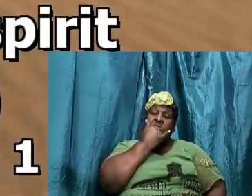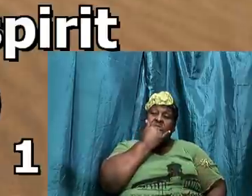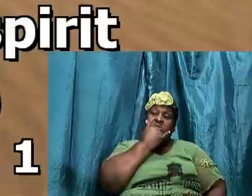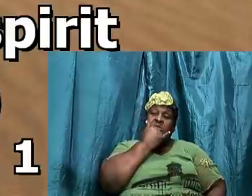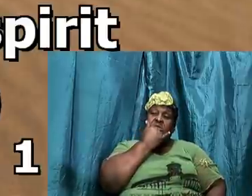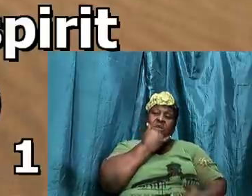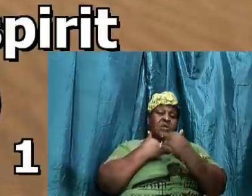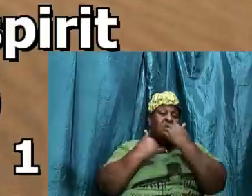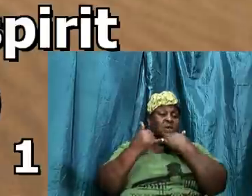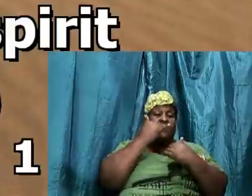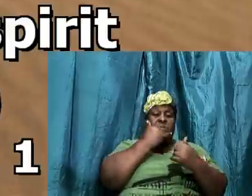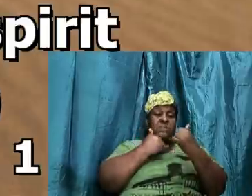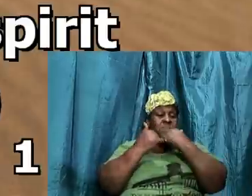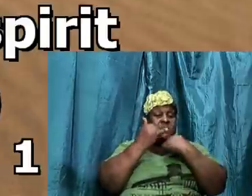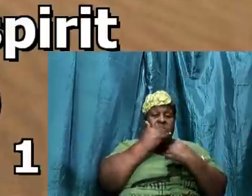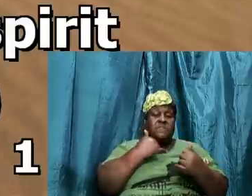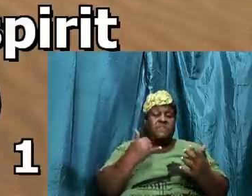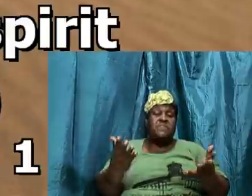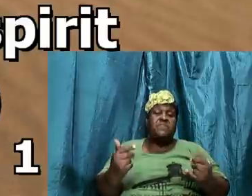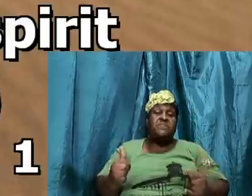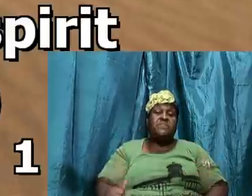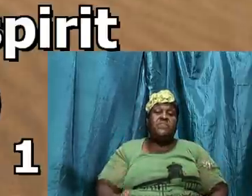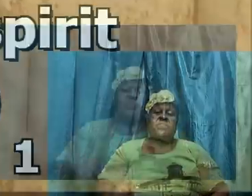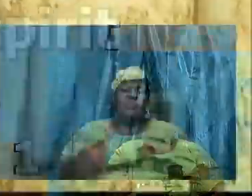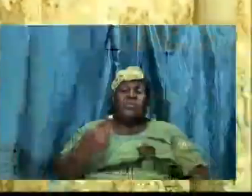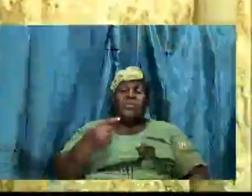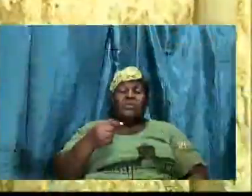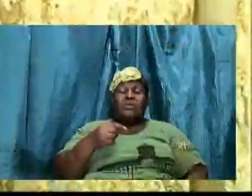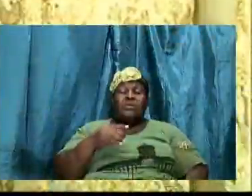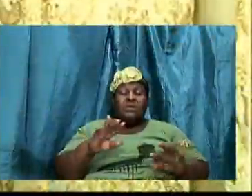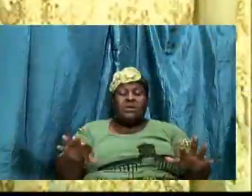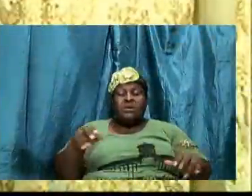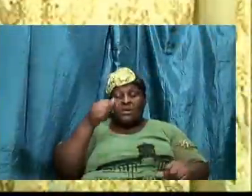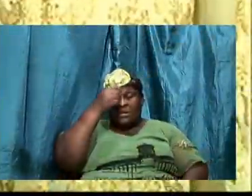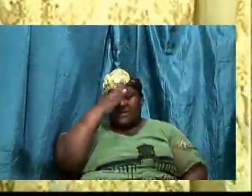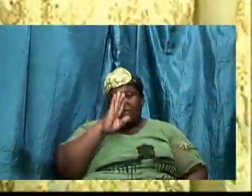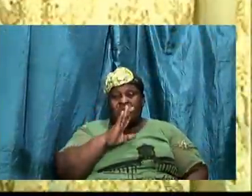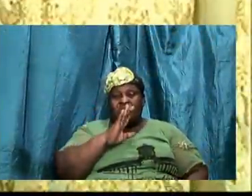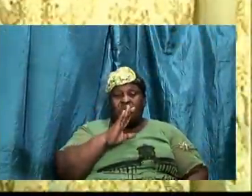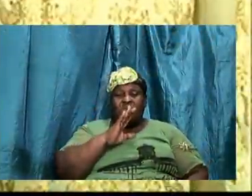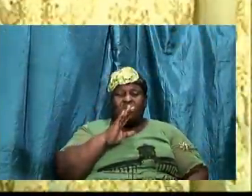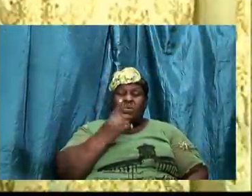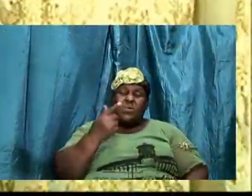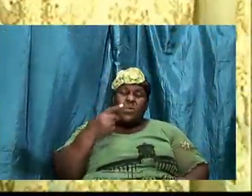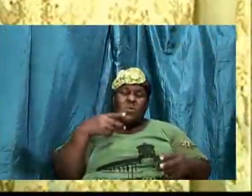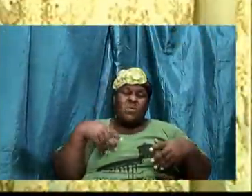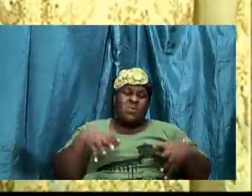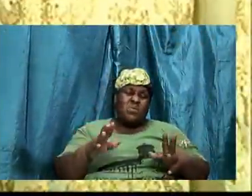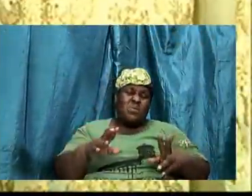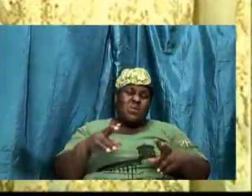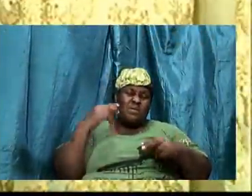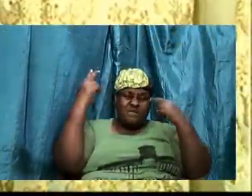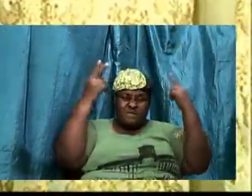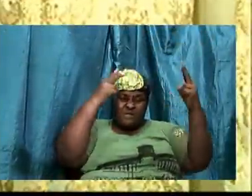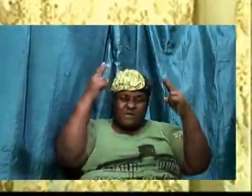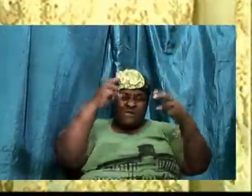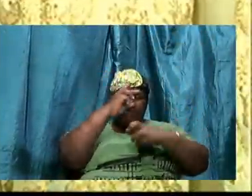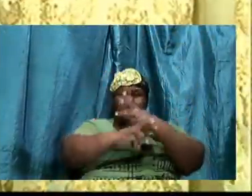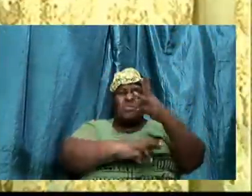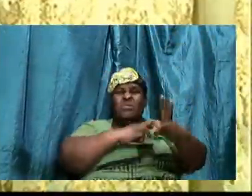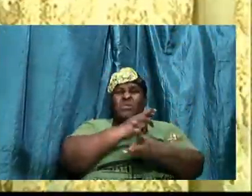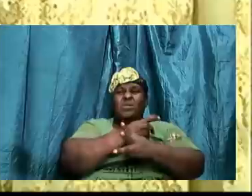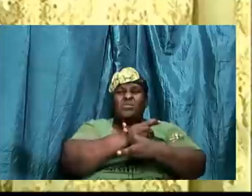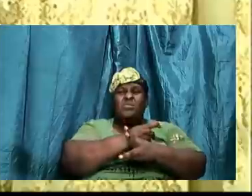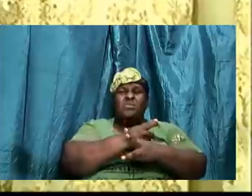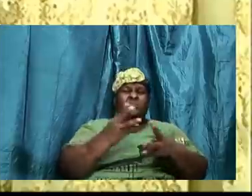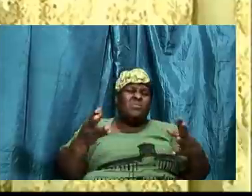know, child of God, that the only way we are able to overcome the world and what is in the world, it is